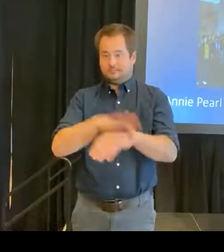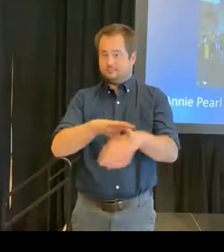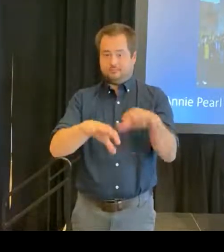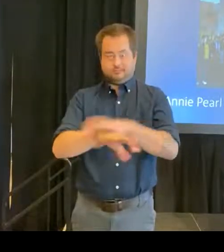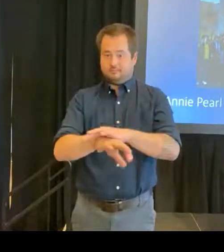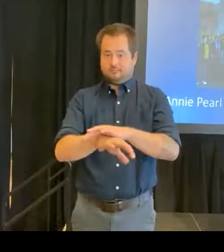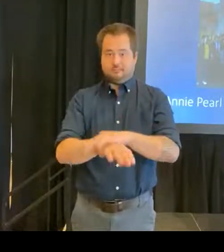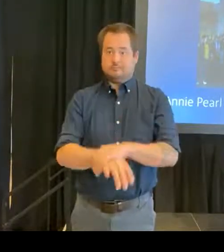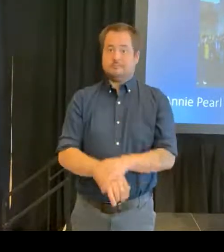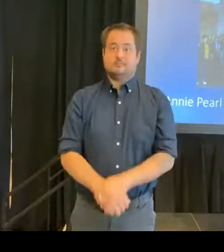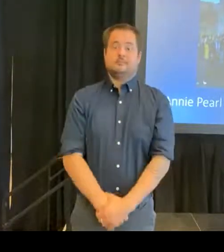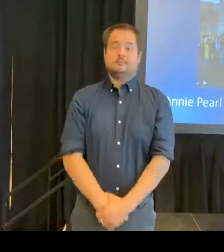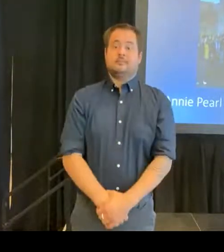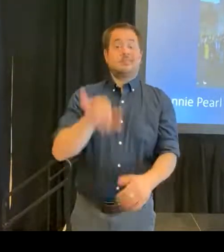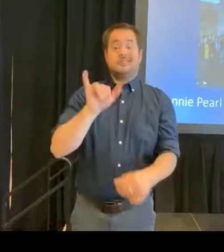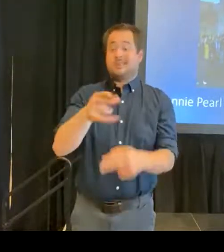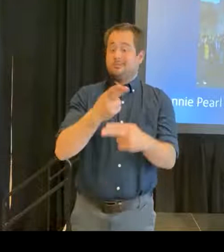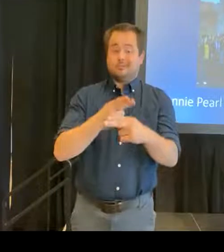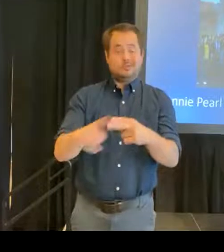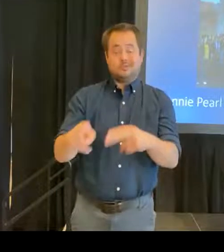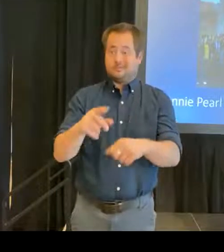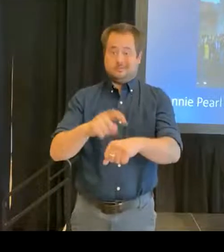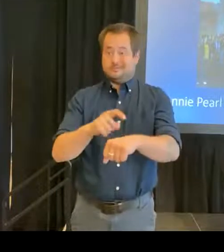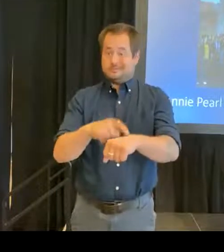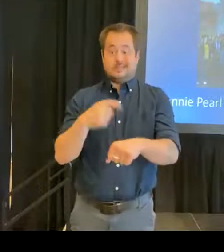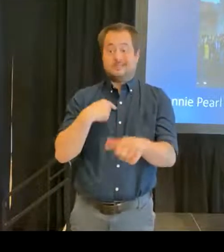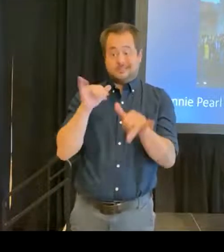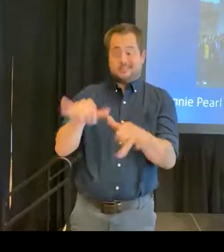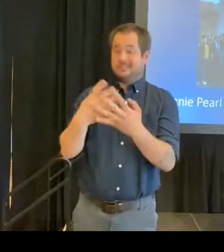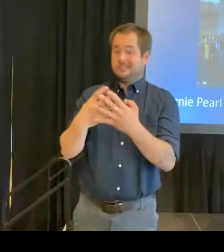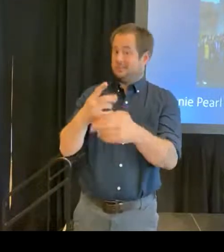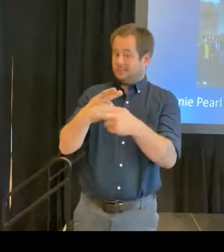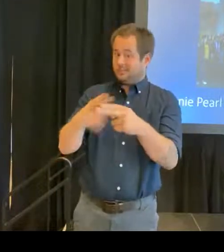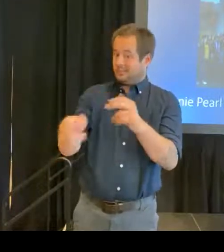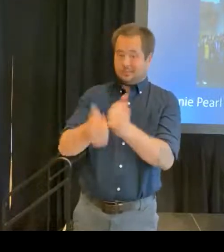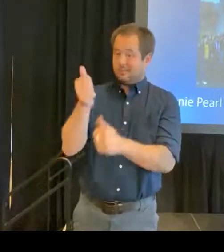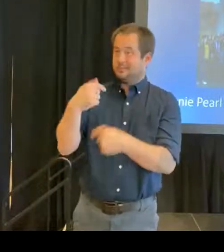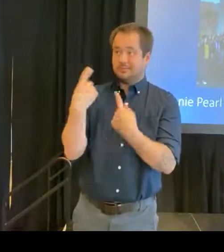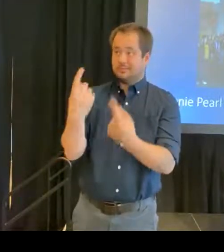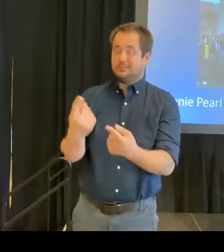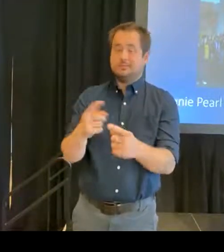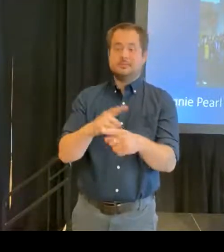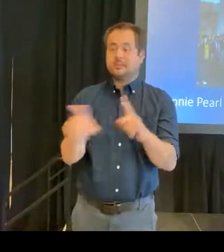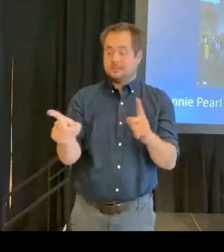That was the shortest time I ever spent in jail. But anyway,